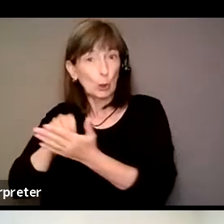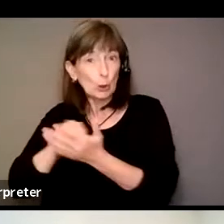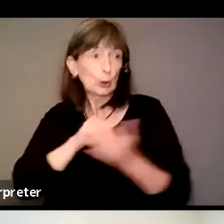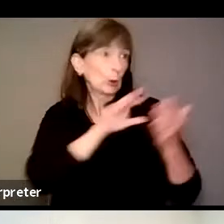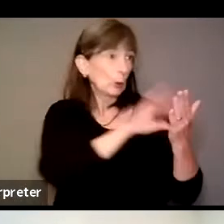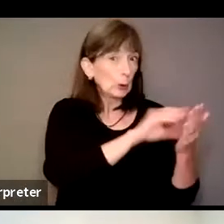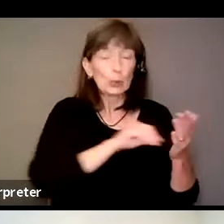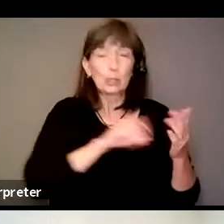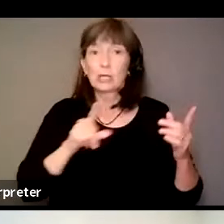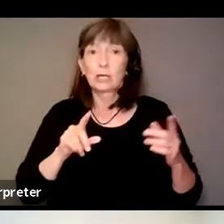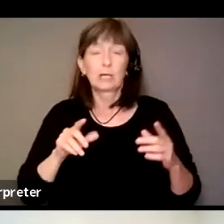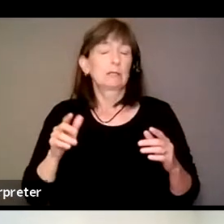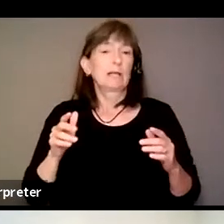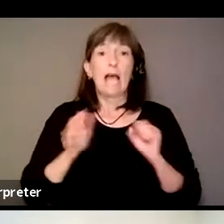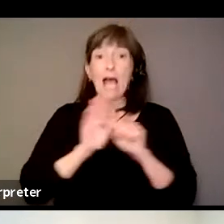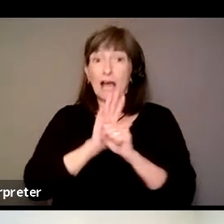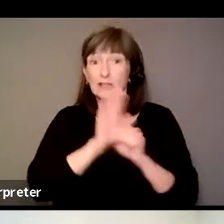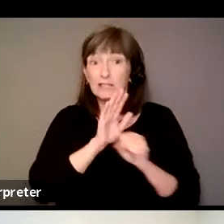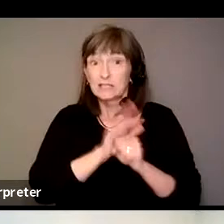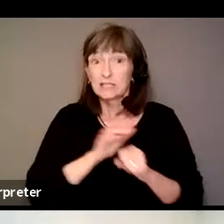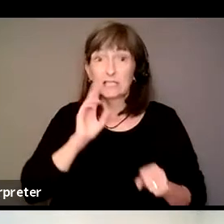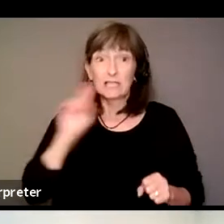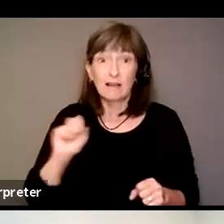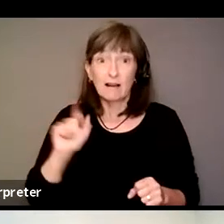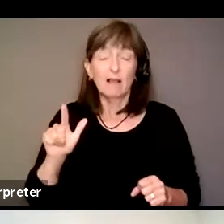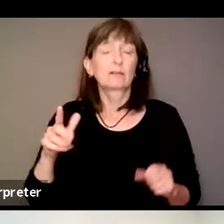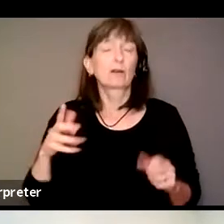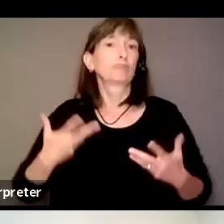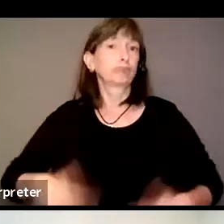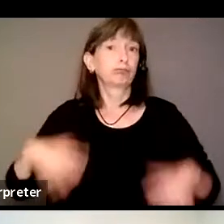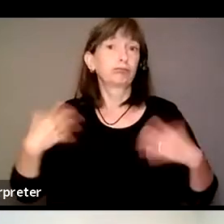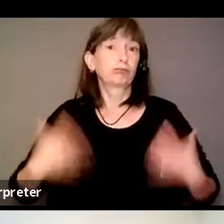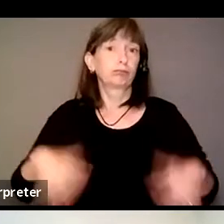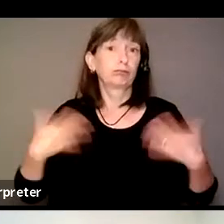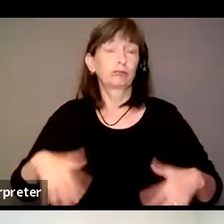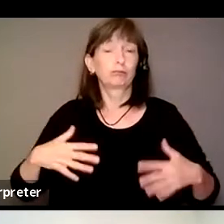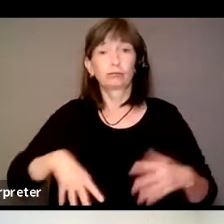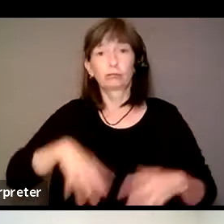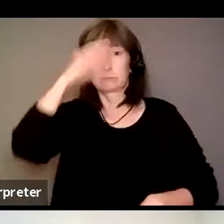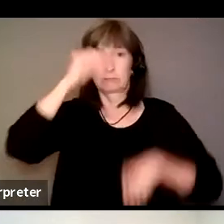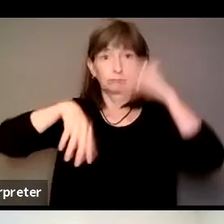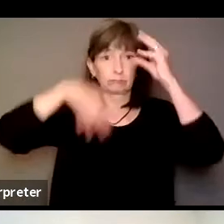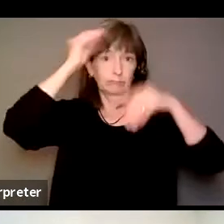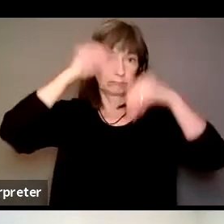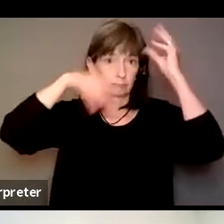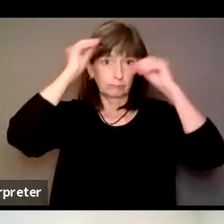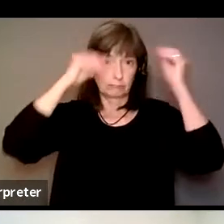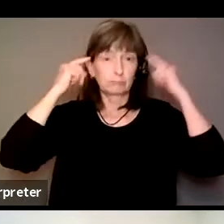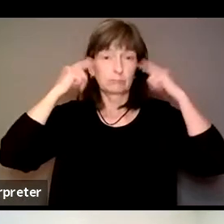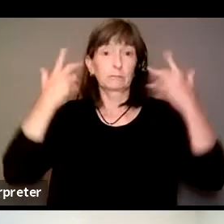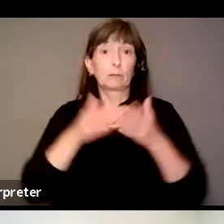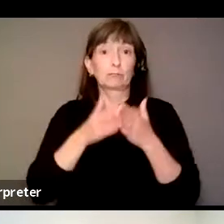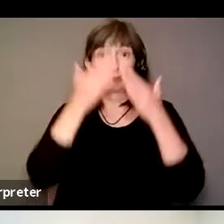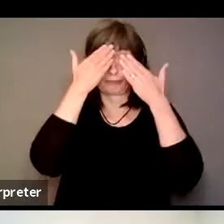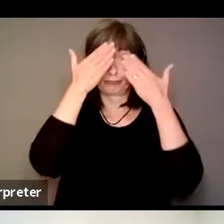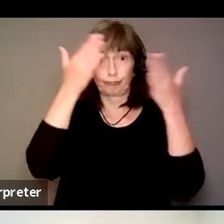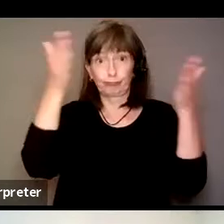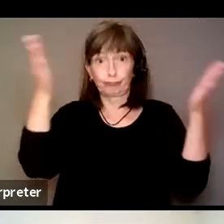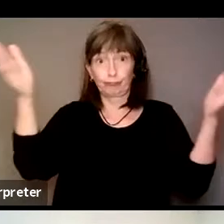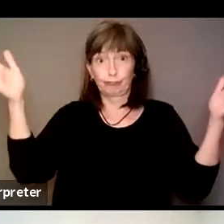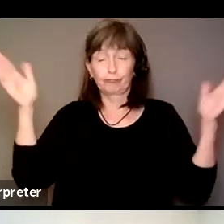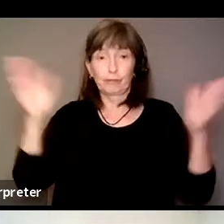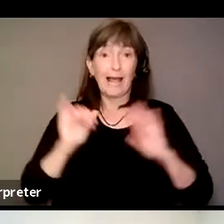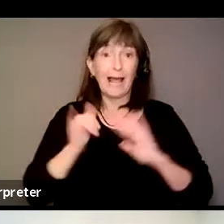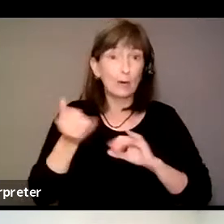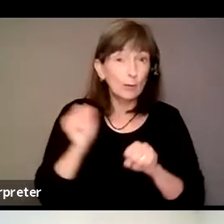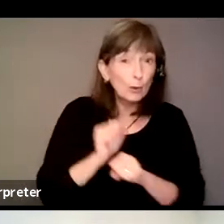just such a vast opportunity of learning and just expanding, you know, how you work,